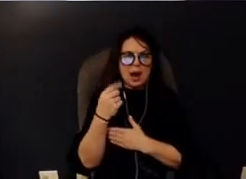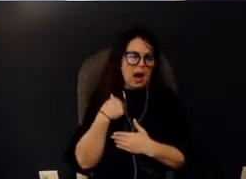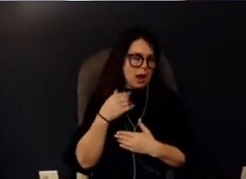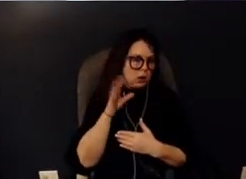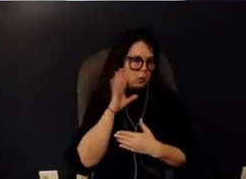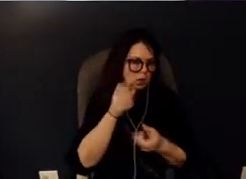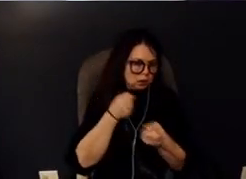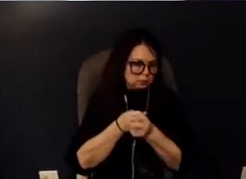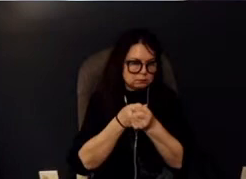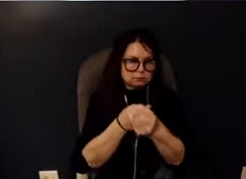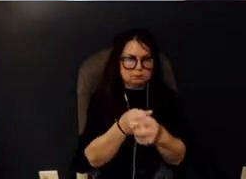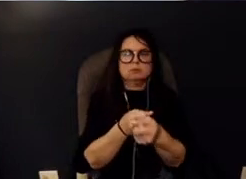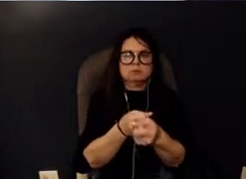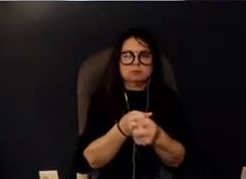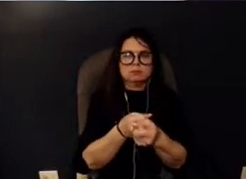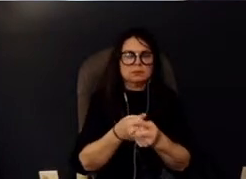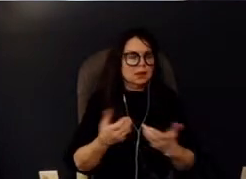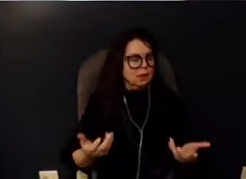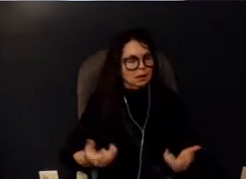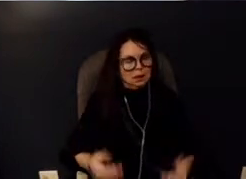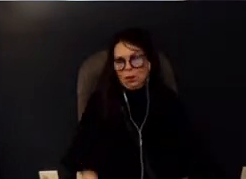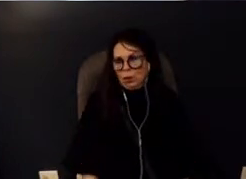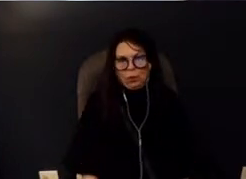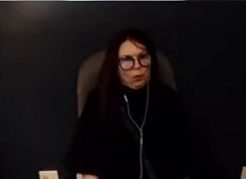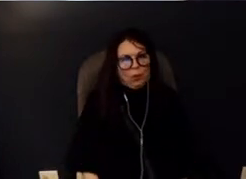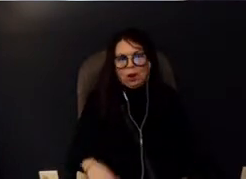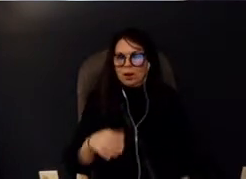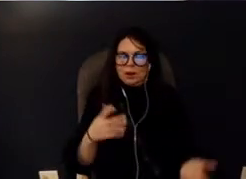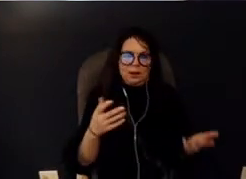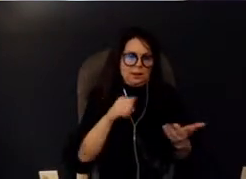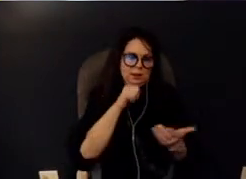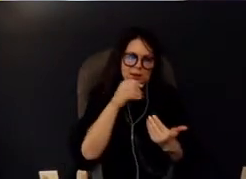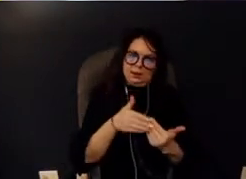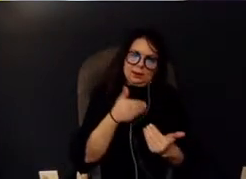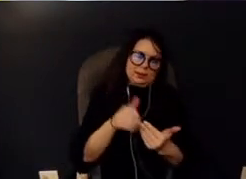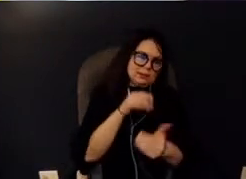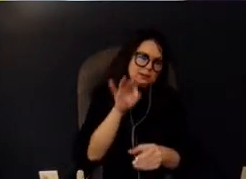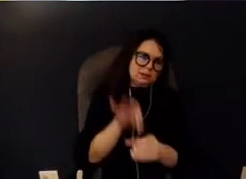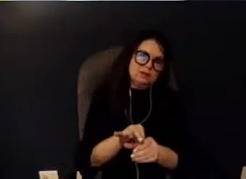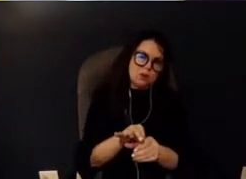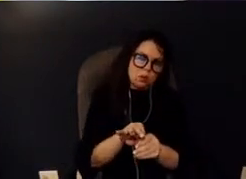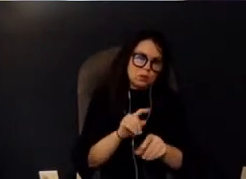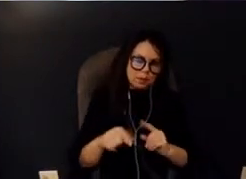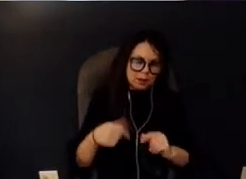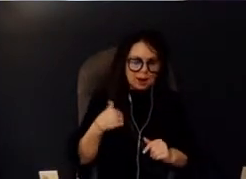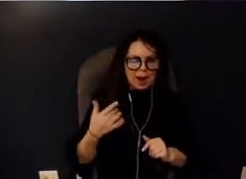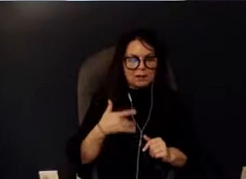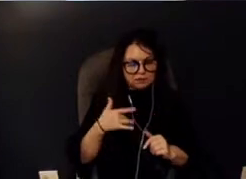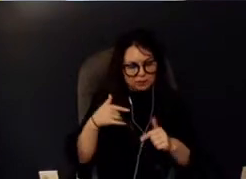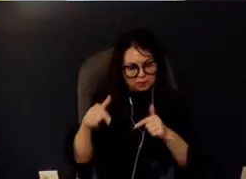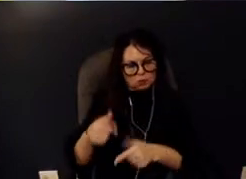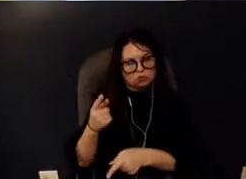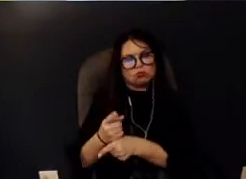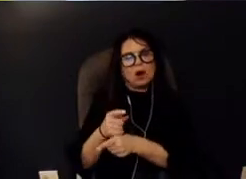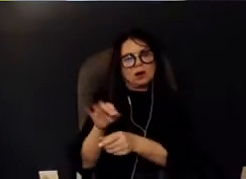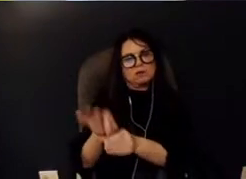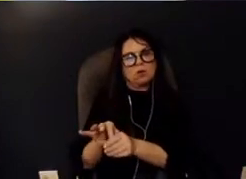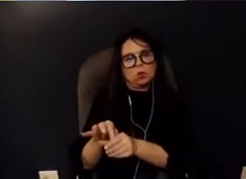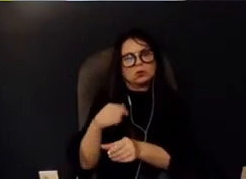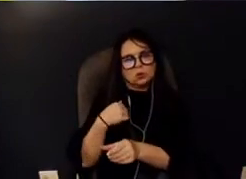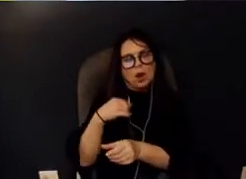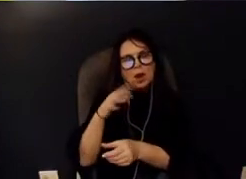an easy vote to take, but I believe it is the right vote. And so I will be supporting this measure